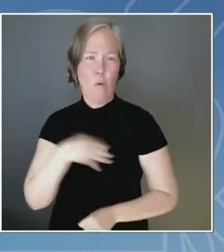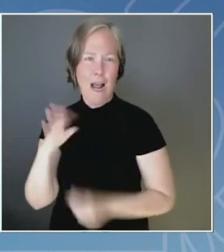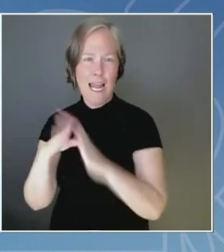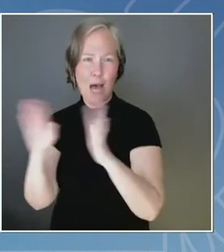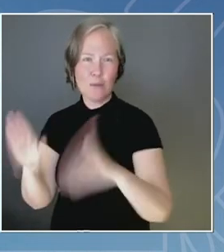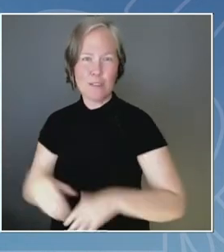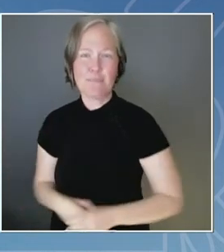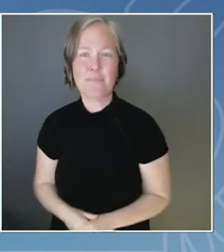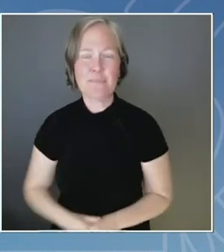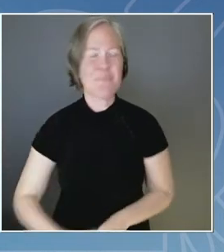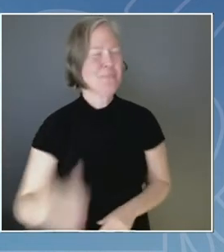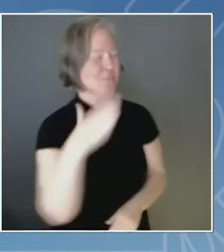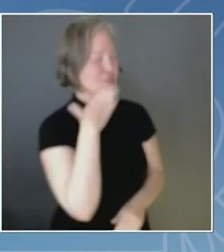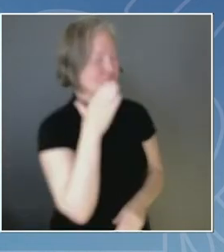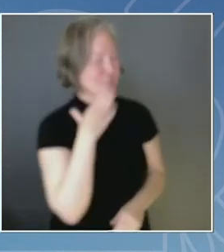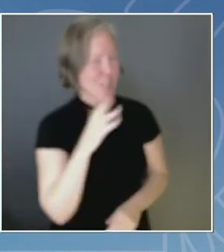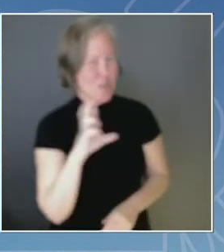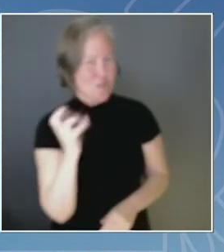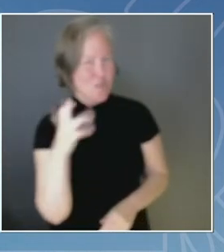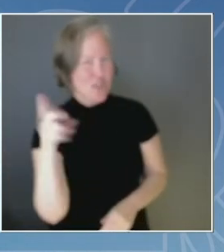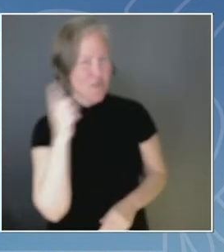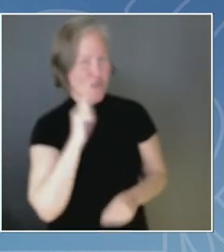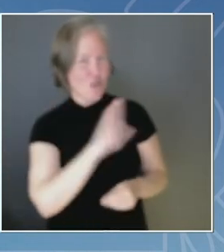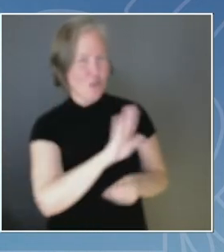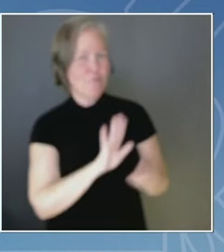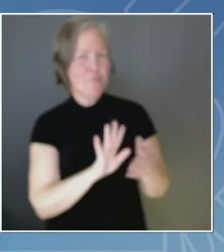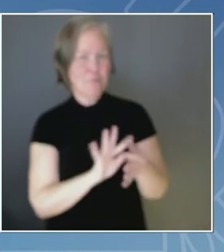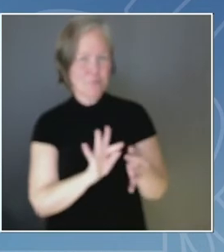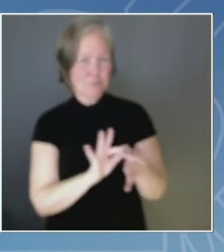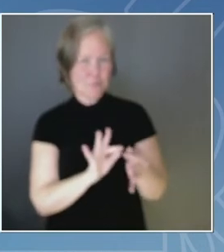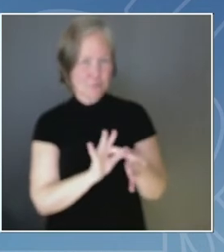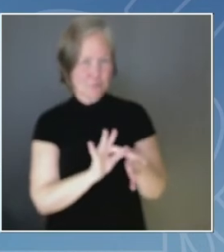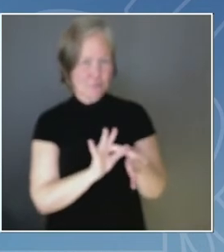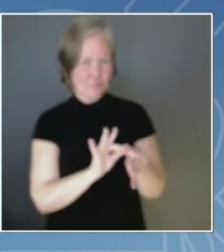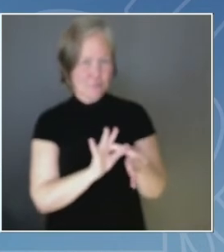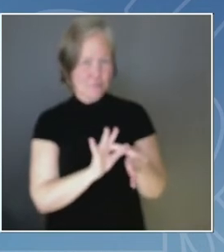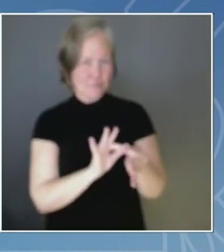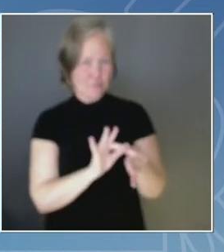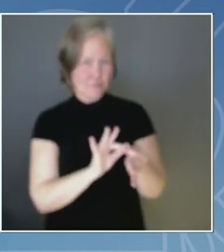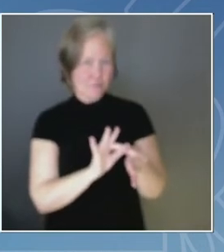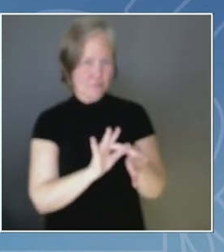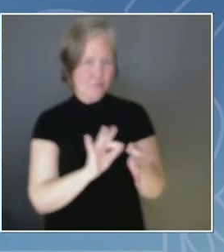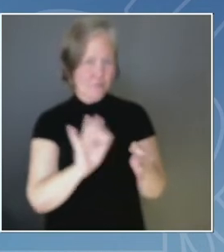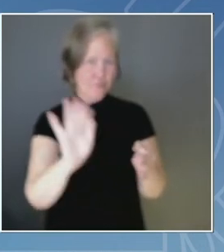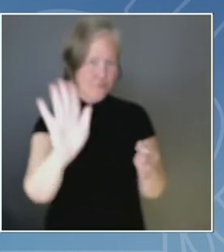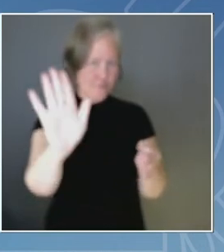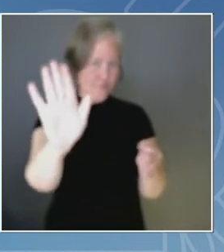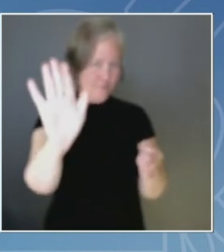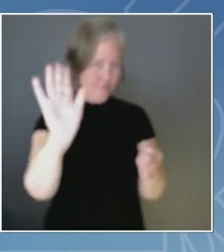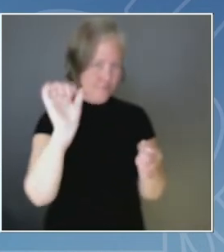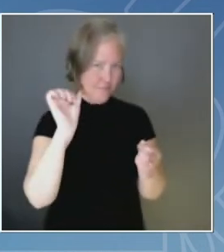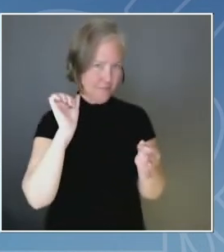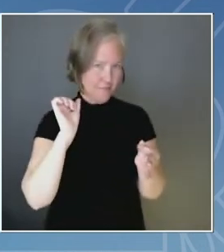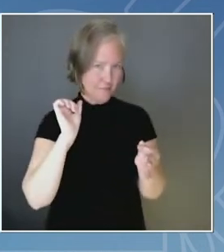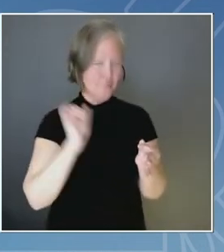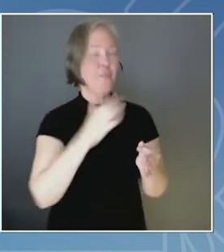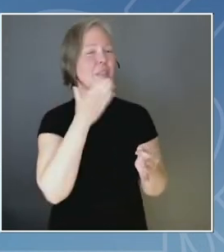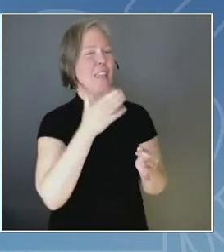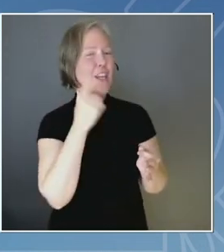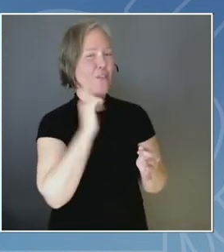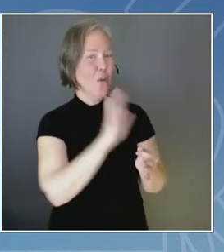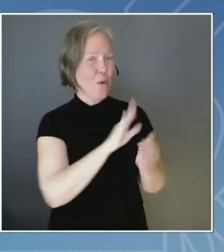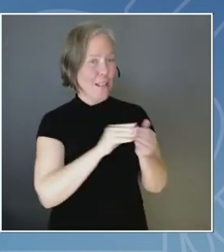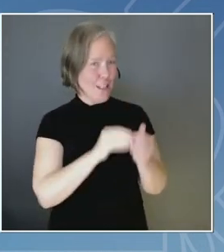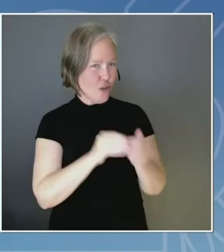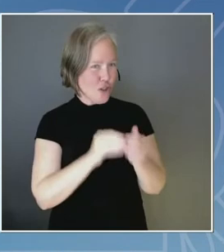Richard, thank you for that introduction. And thank you to the Department of State for your leadership in hosting this important and timely event. I'd like to take a moment to express